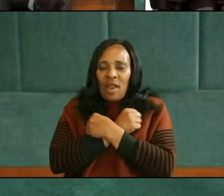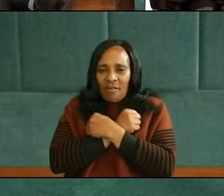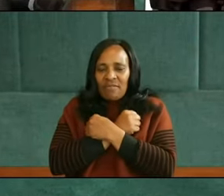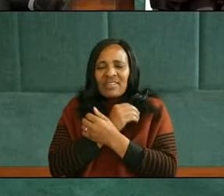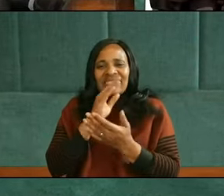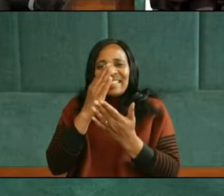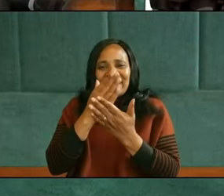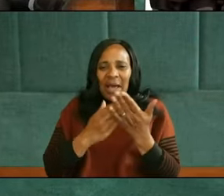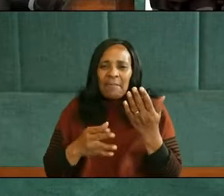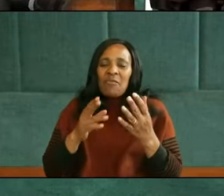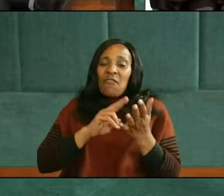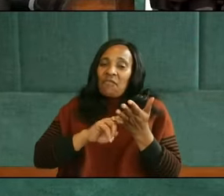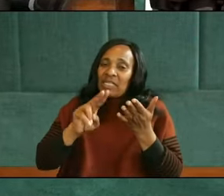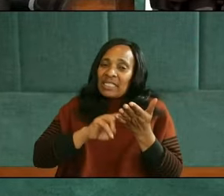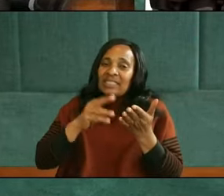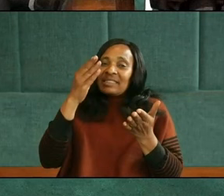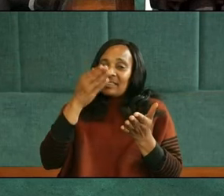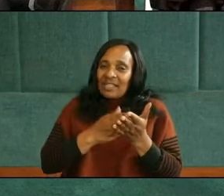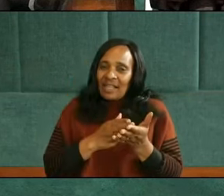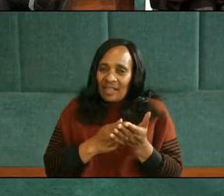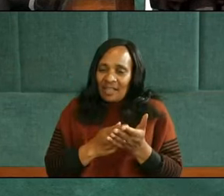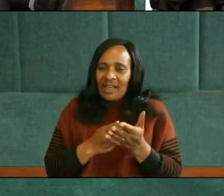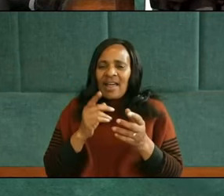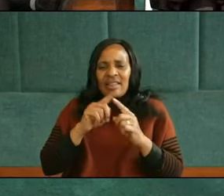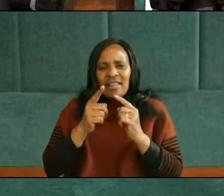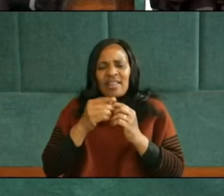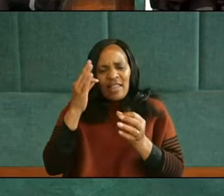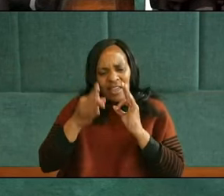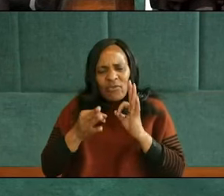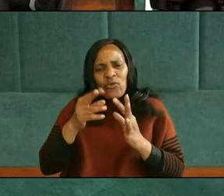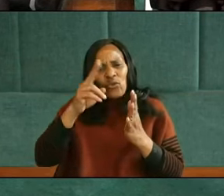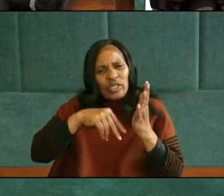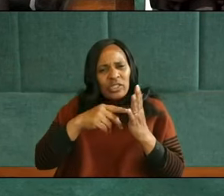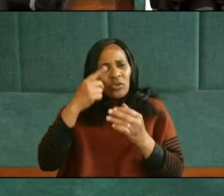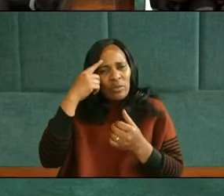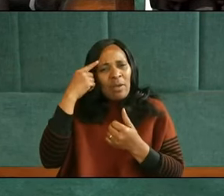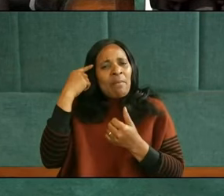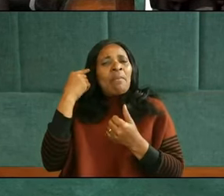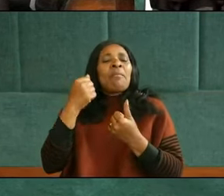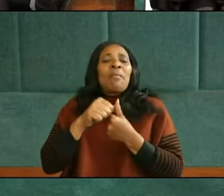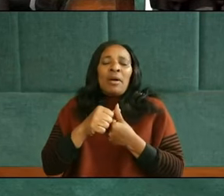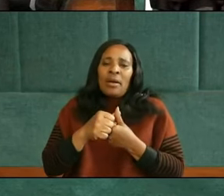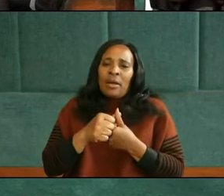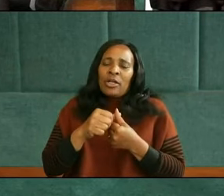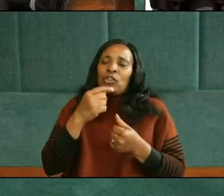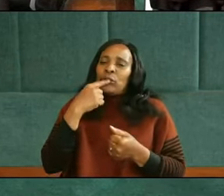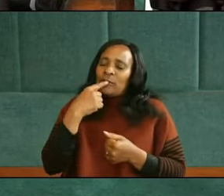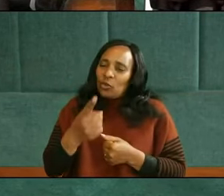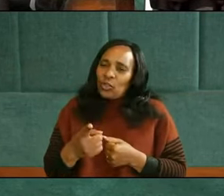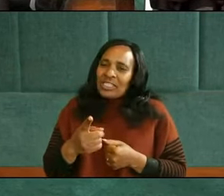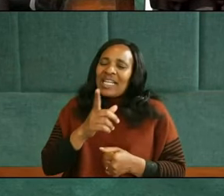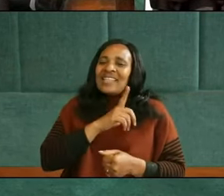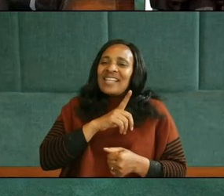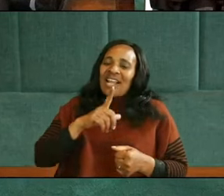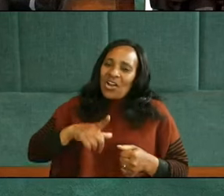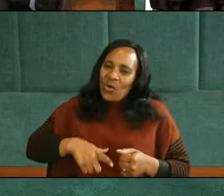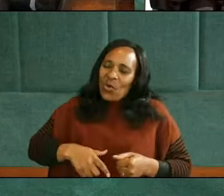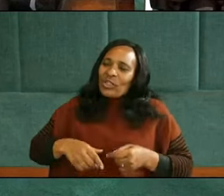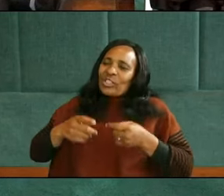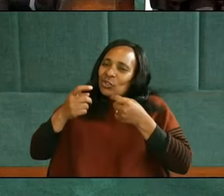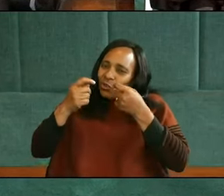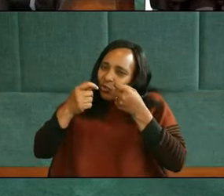some verses that are given there, and if you read them, you actually realize that we are told that the Lord chastens or